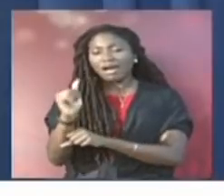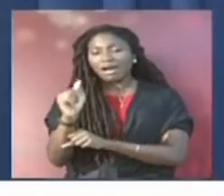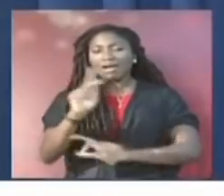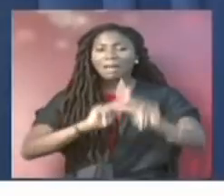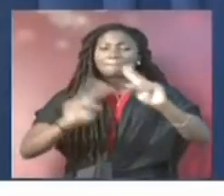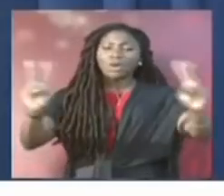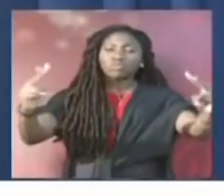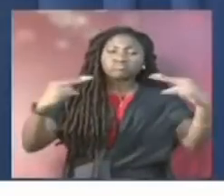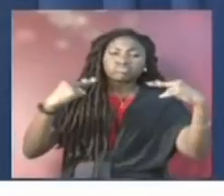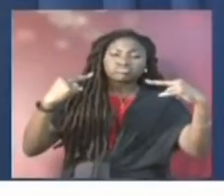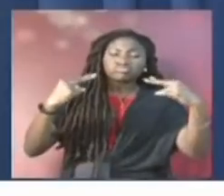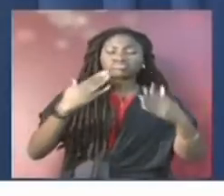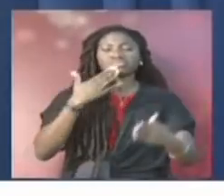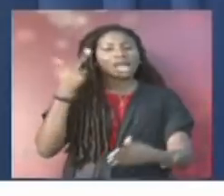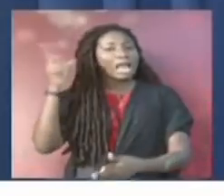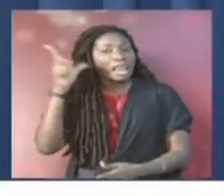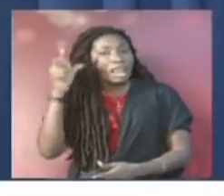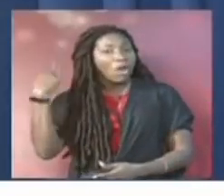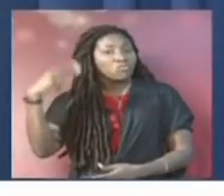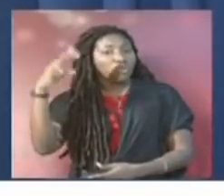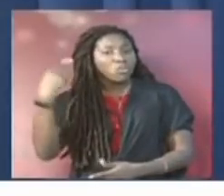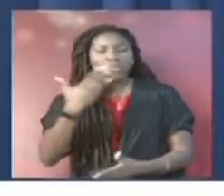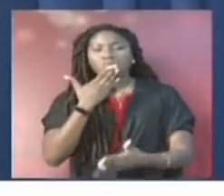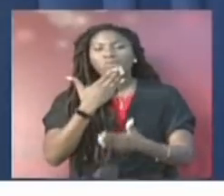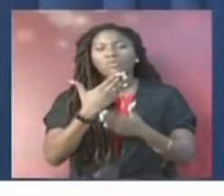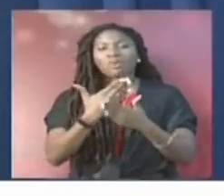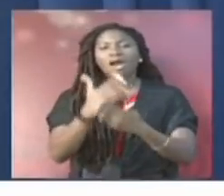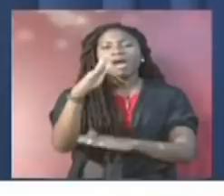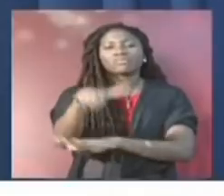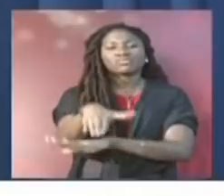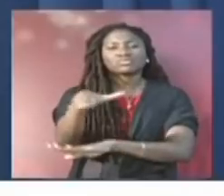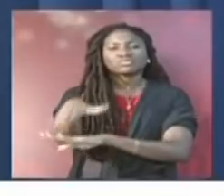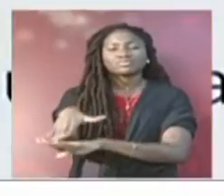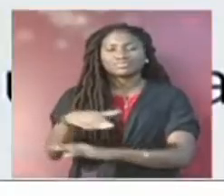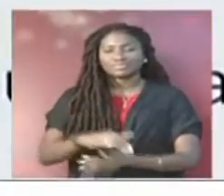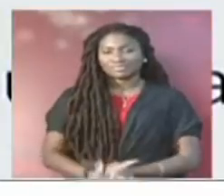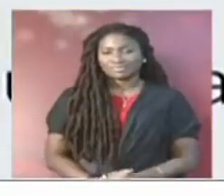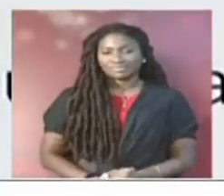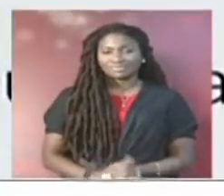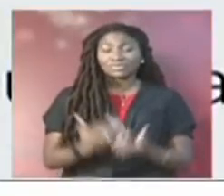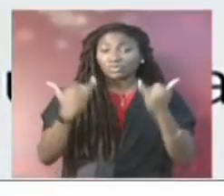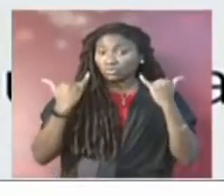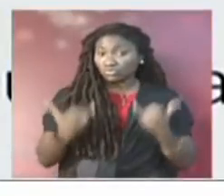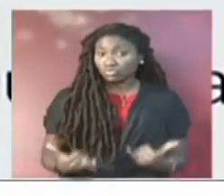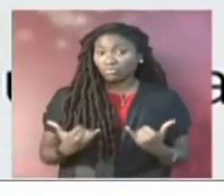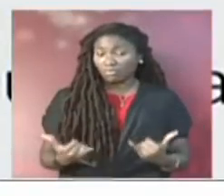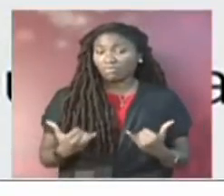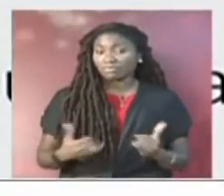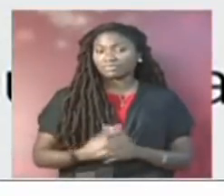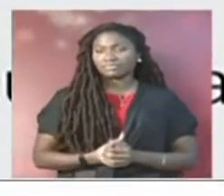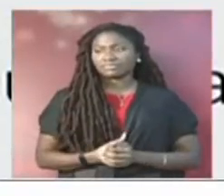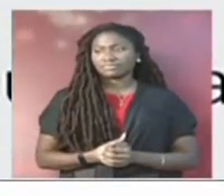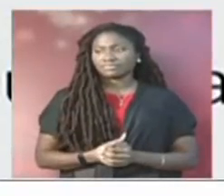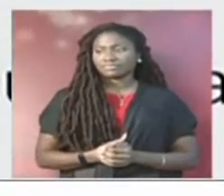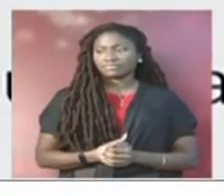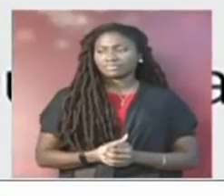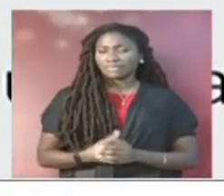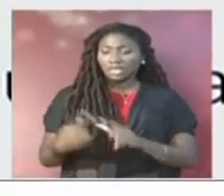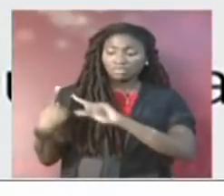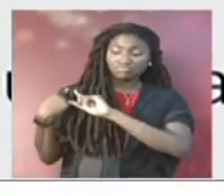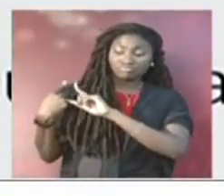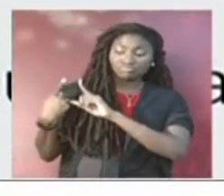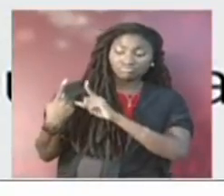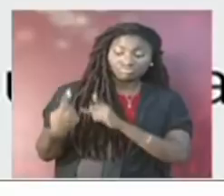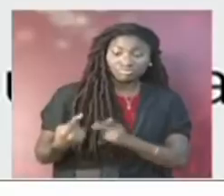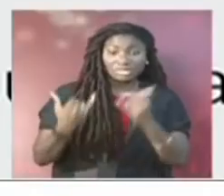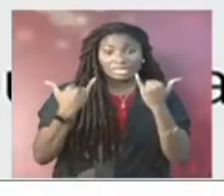public. Continuing on from the CMO's presentation, we're going to look at where we are cumulatively, meaning up to this date,